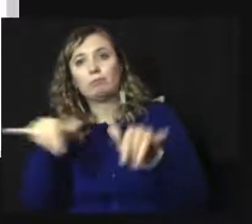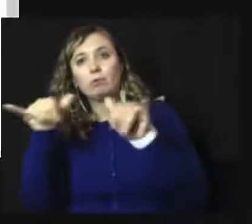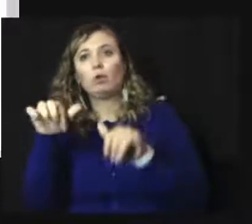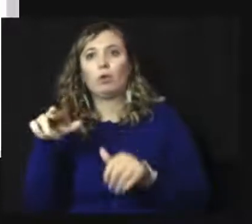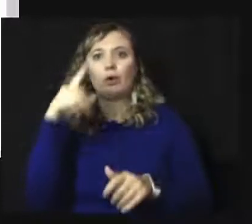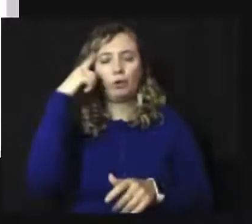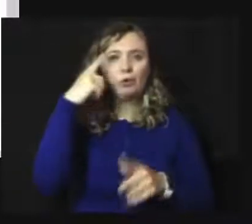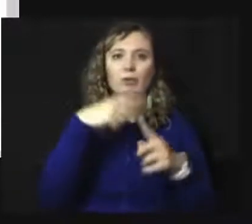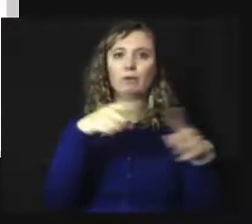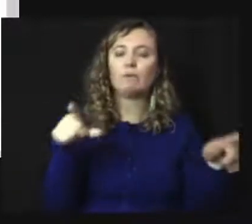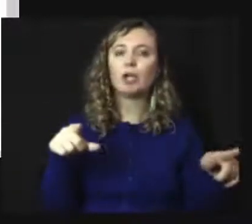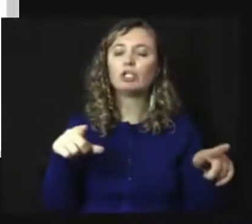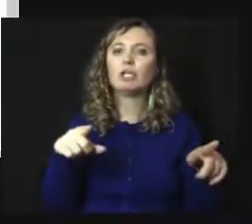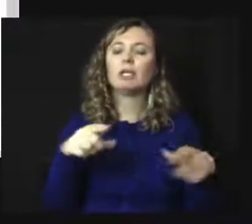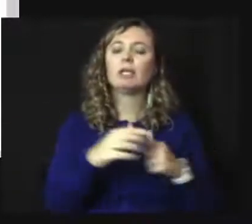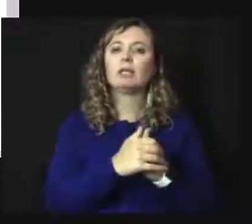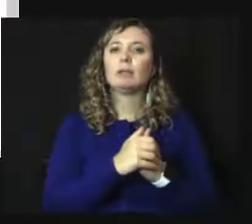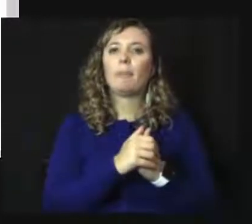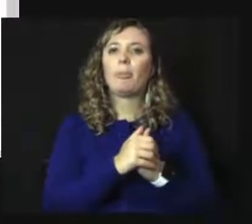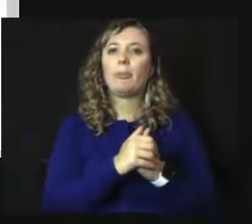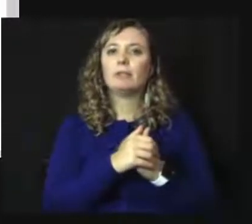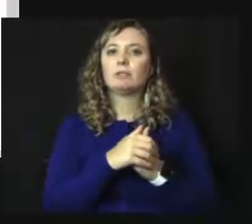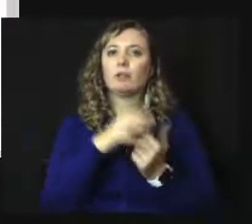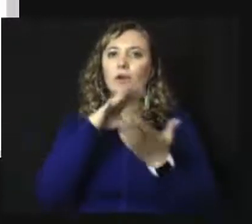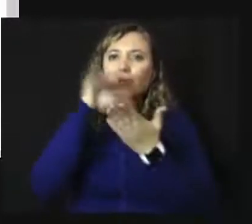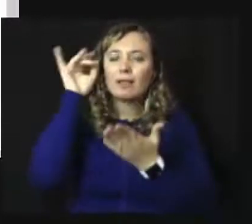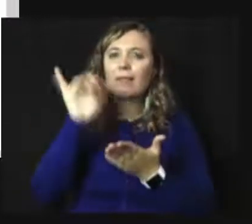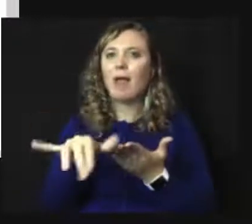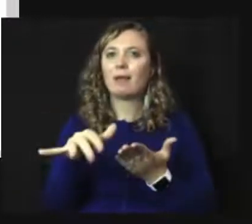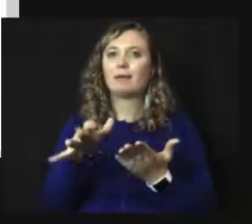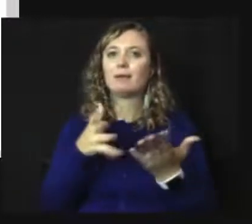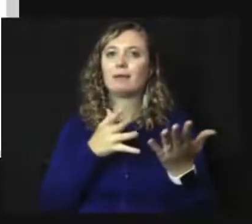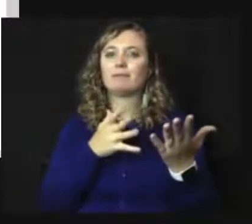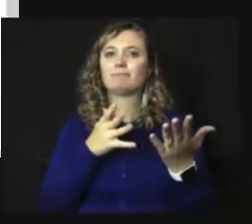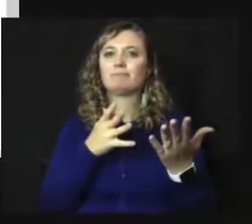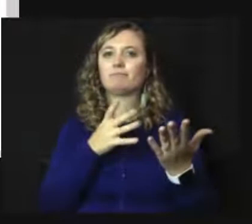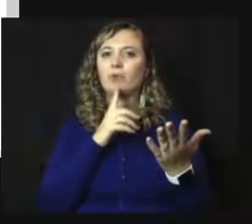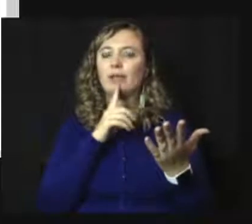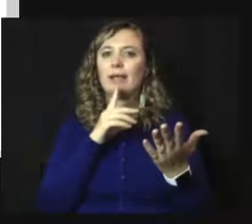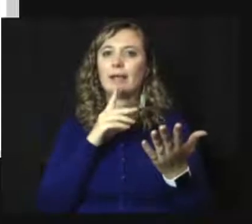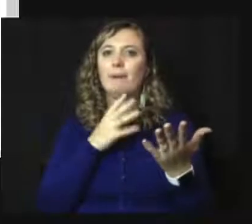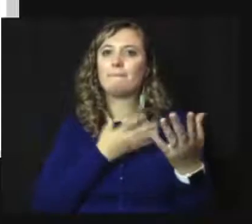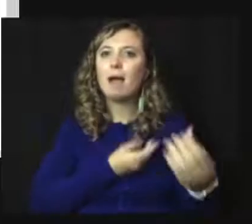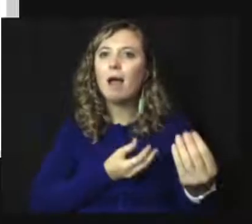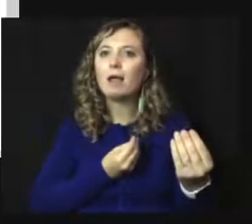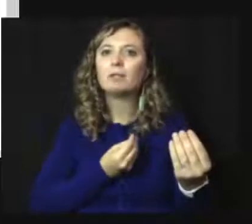just the compassion of giving people the space to ask for the help that they need in interactions.